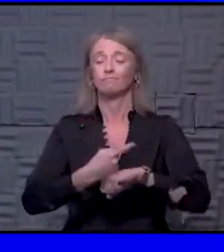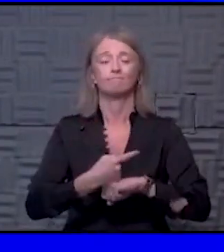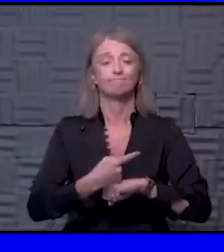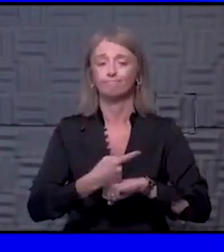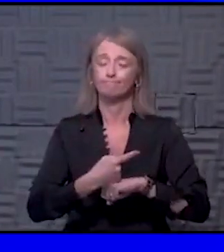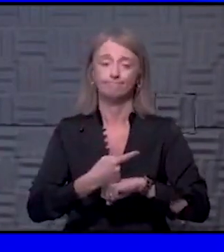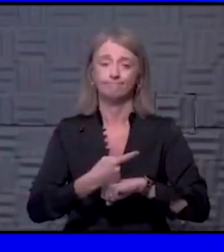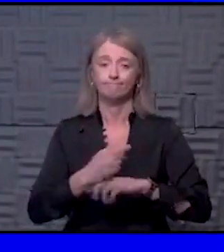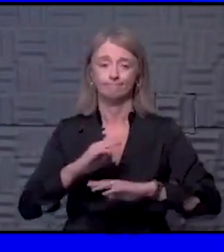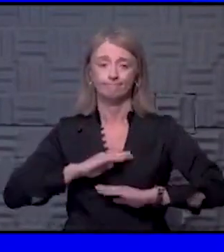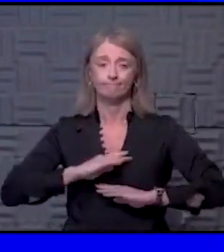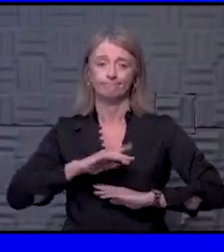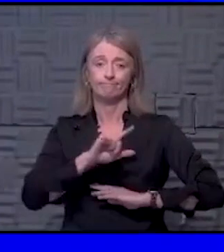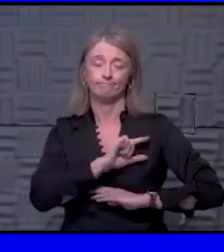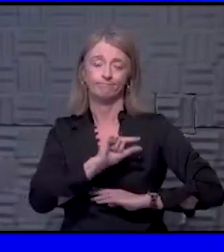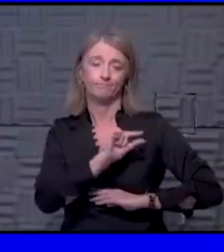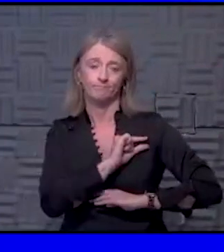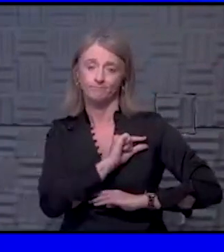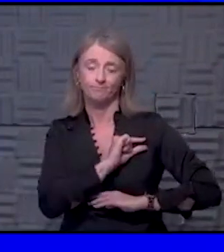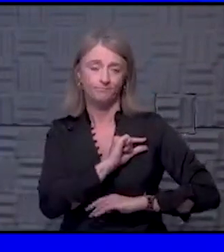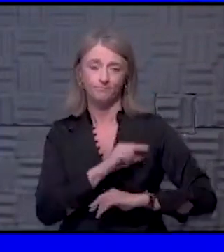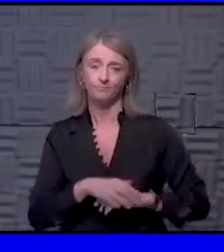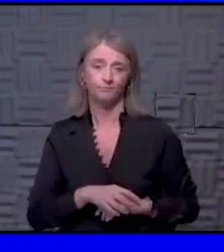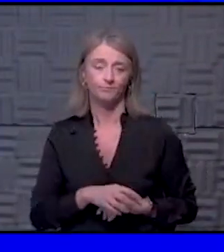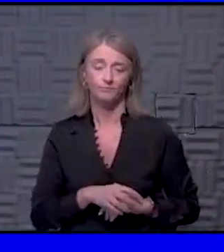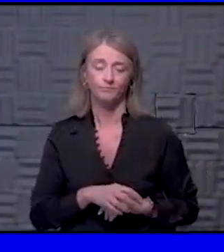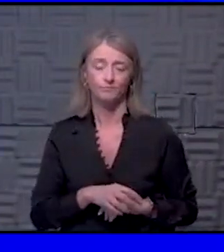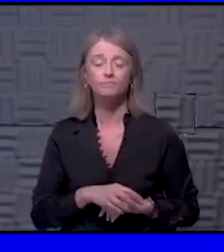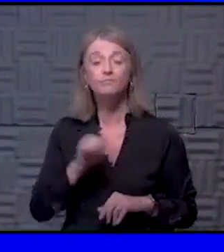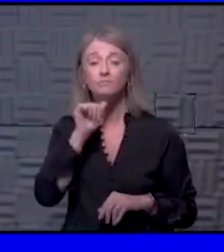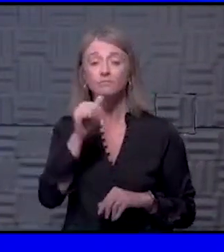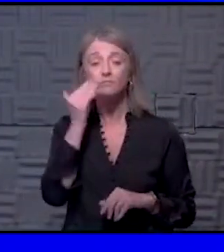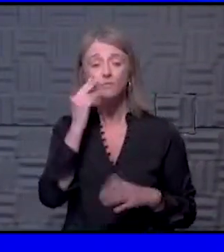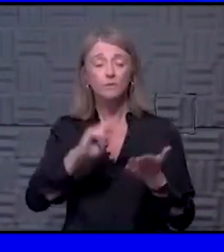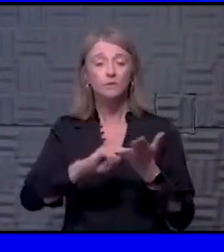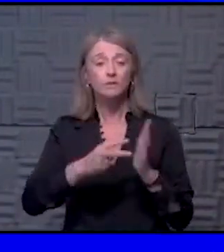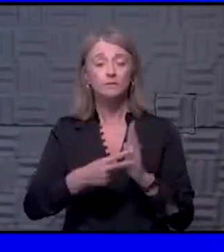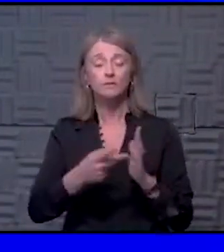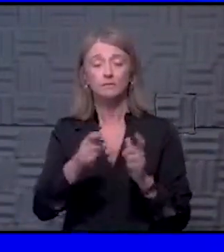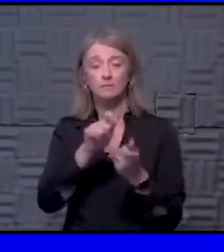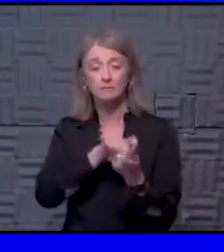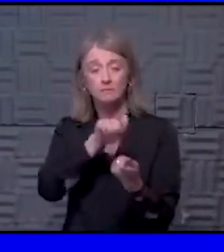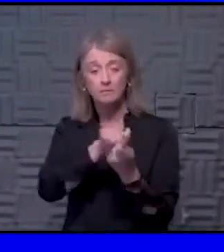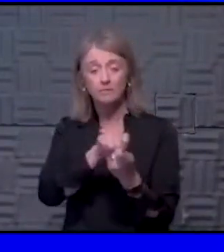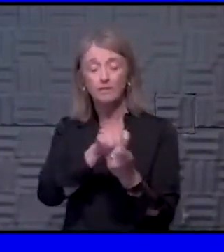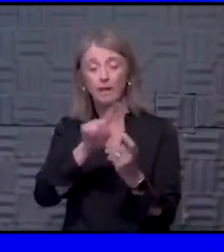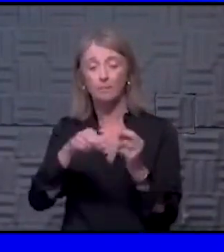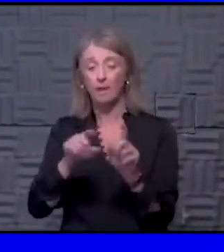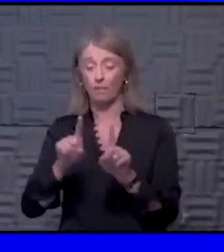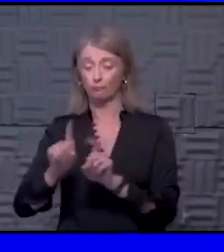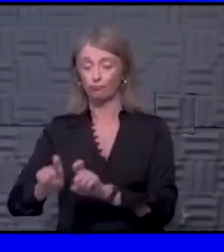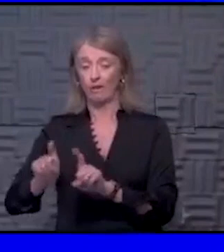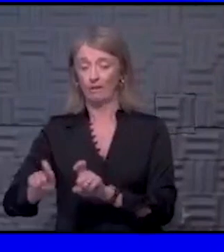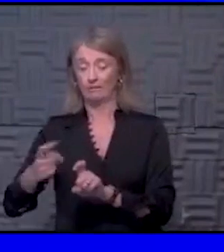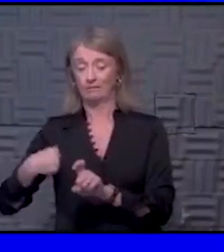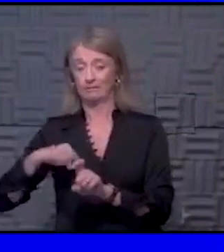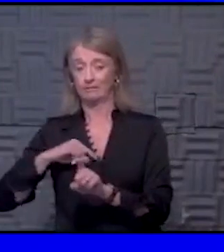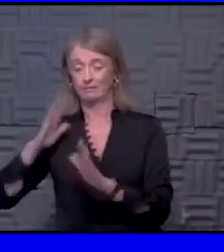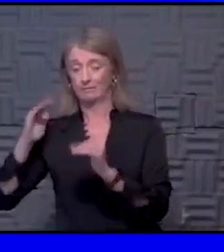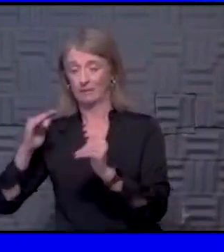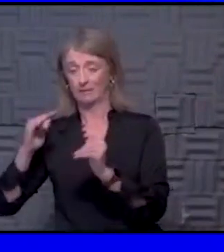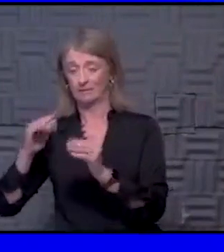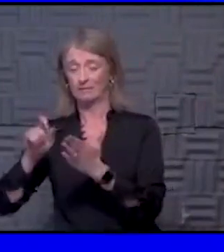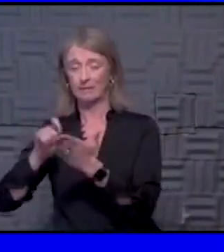be meet criteria to get that. So I don't know specifically about the trials. I would expect that they do have something of